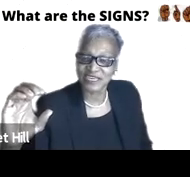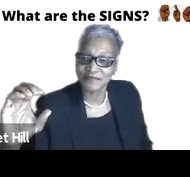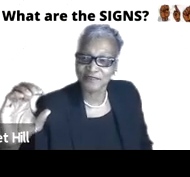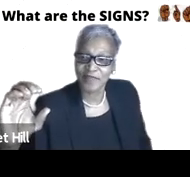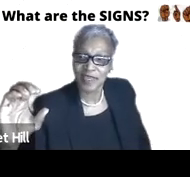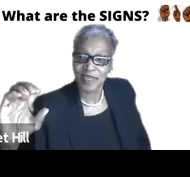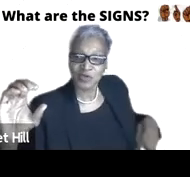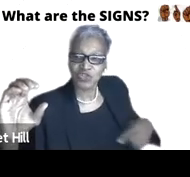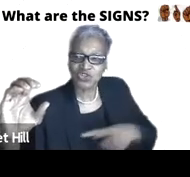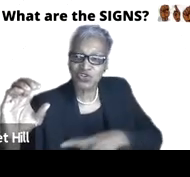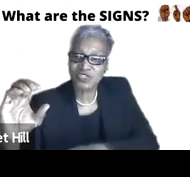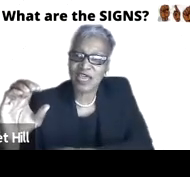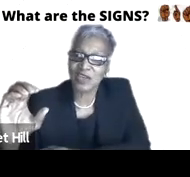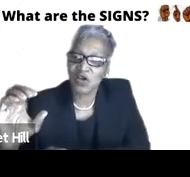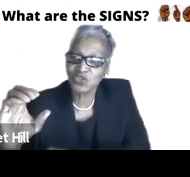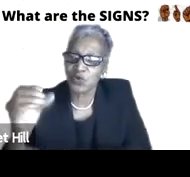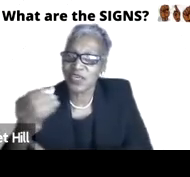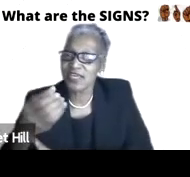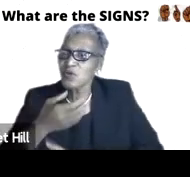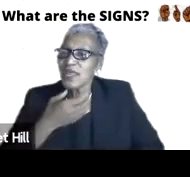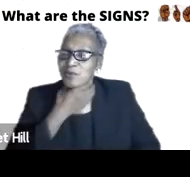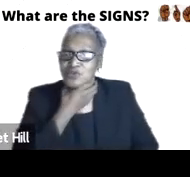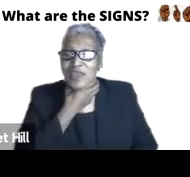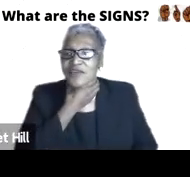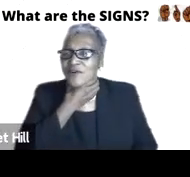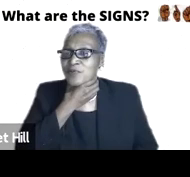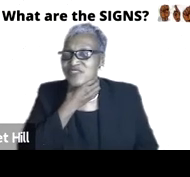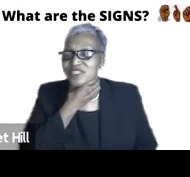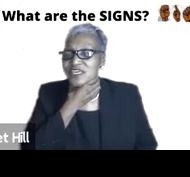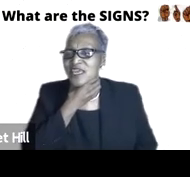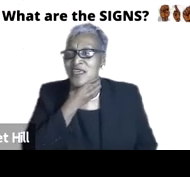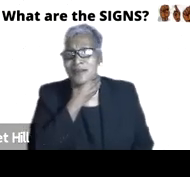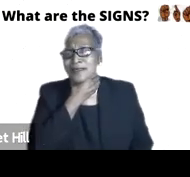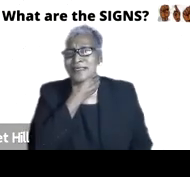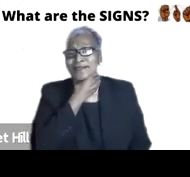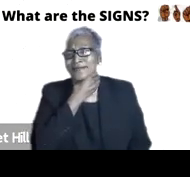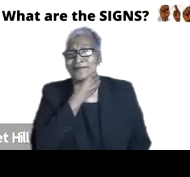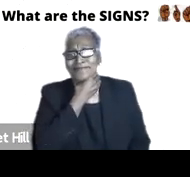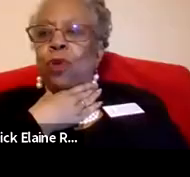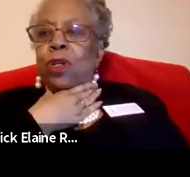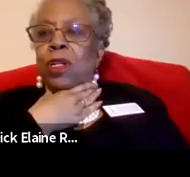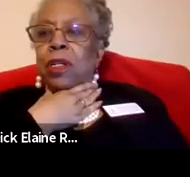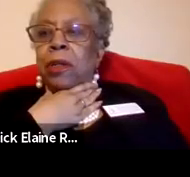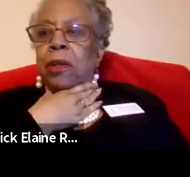C. Now I'm going to show you a sign also. Guess what happens right here if I put this C hand?